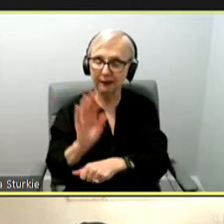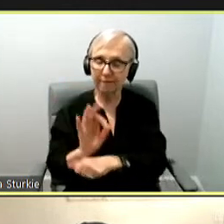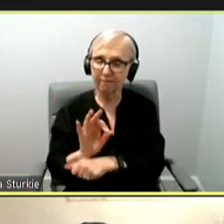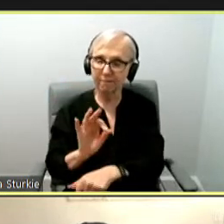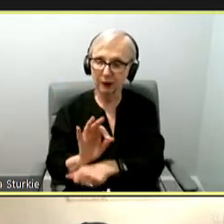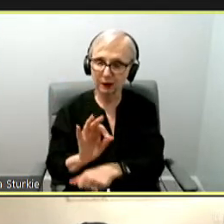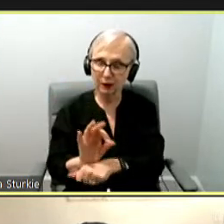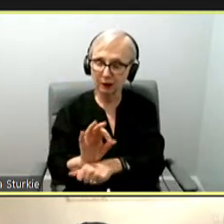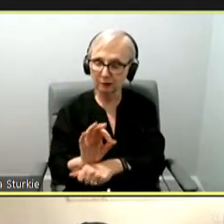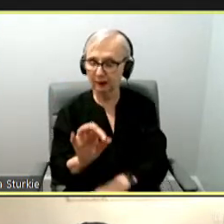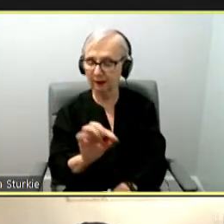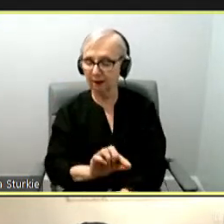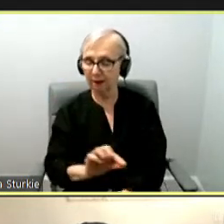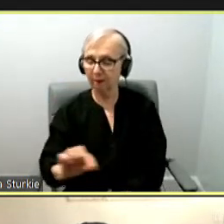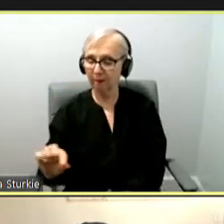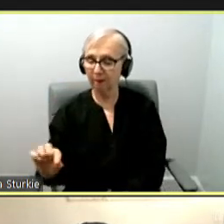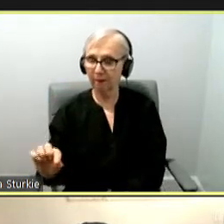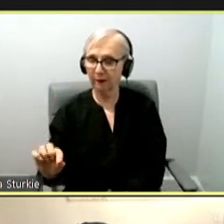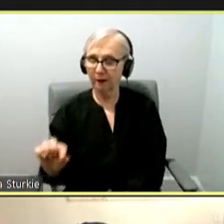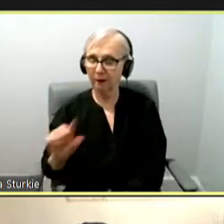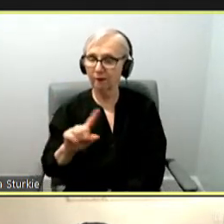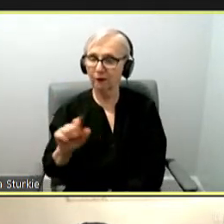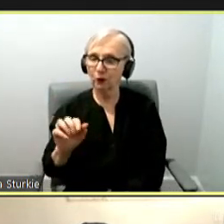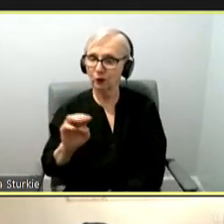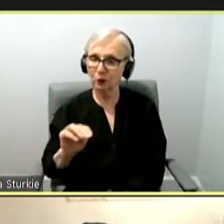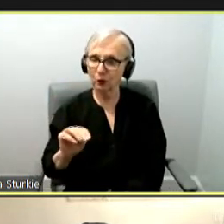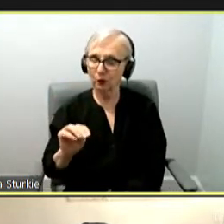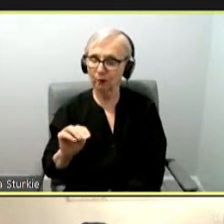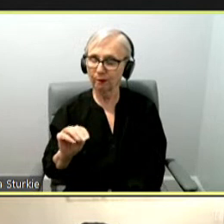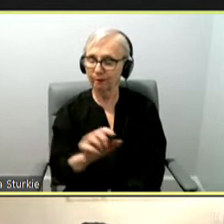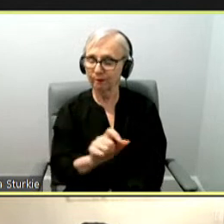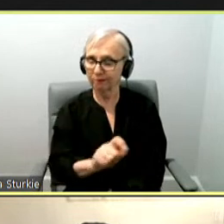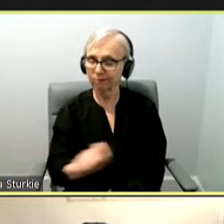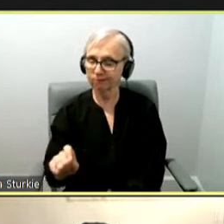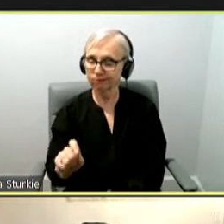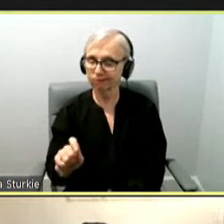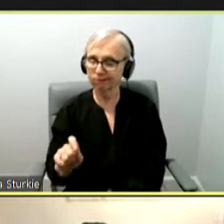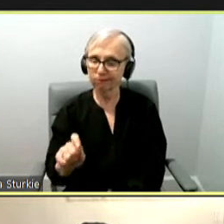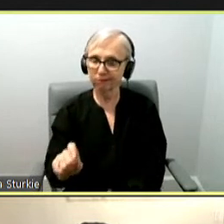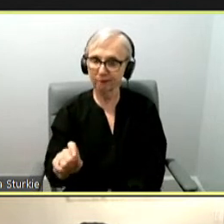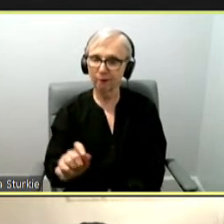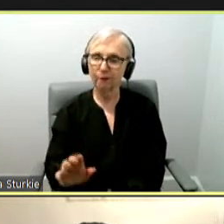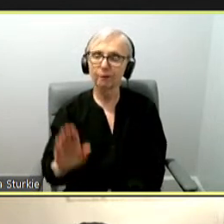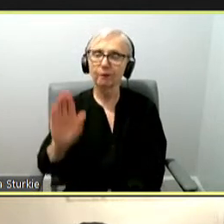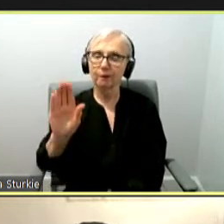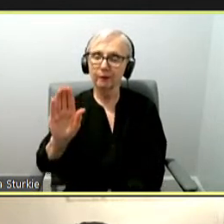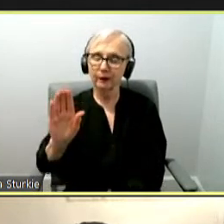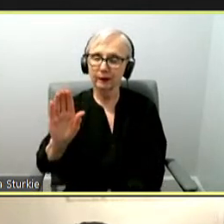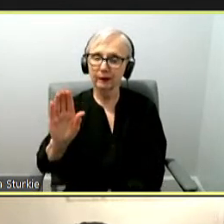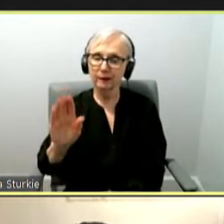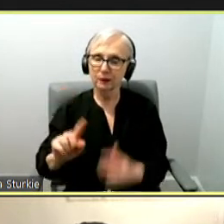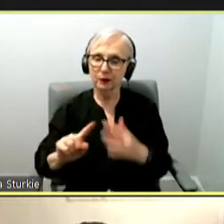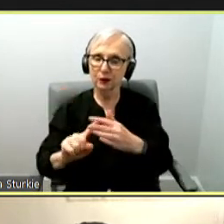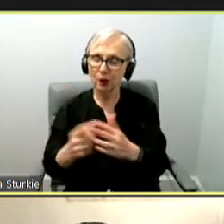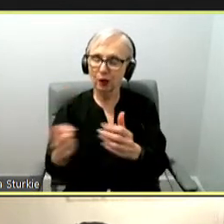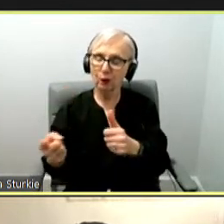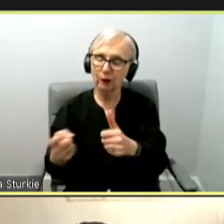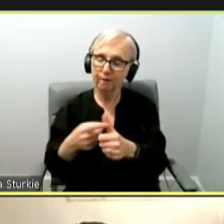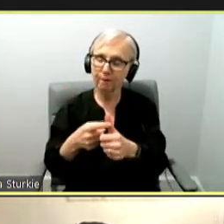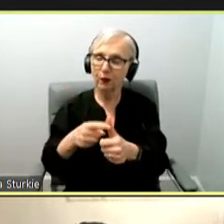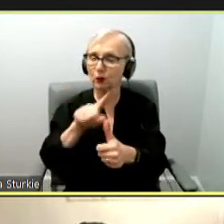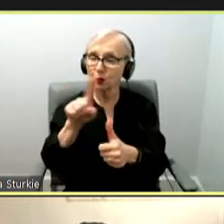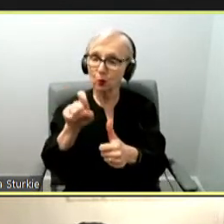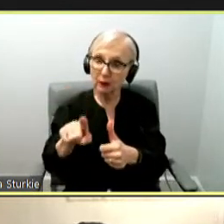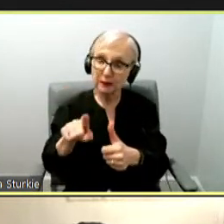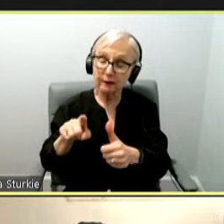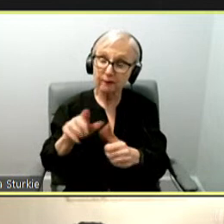that option at the bottom of your Zoom console, and we'll go ahead and go through as those hands are raised. Let's start with first questions first. If we do